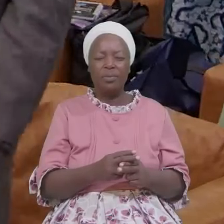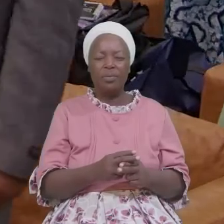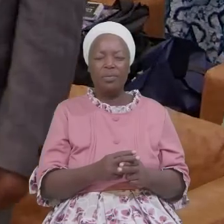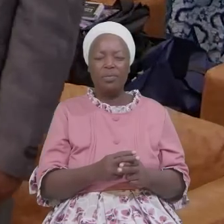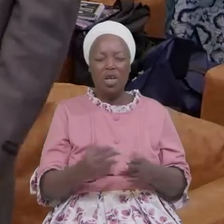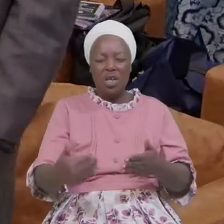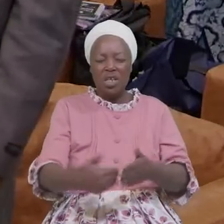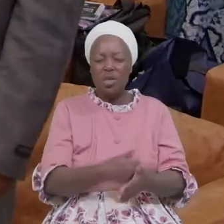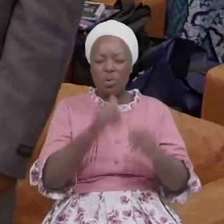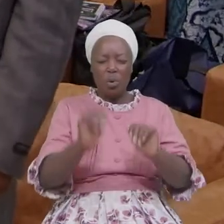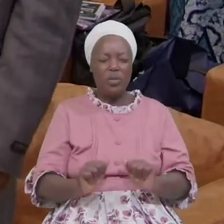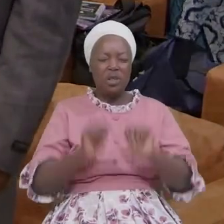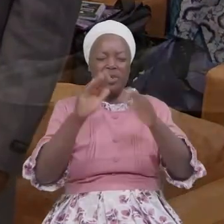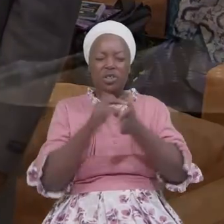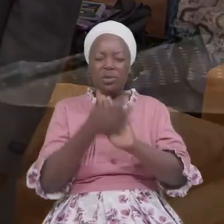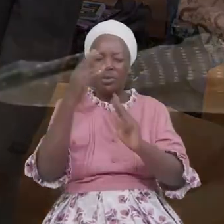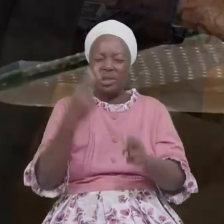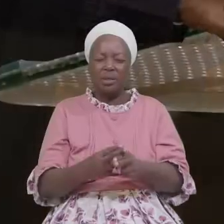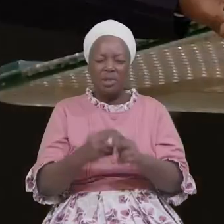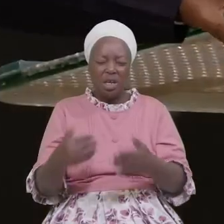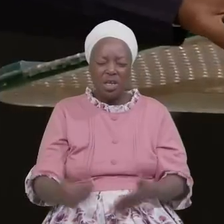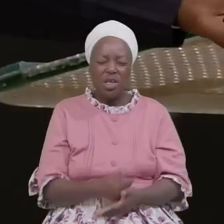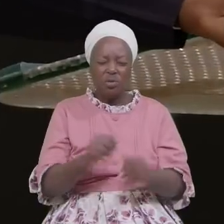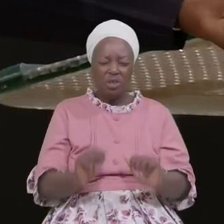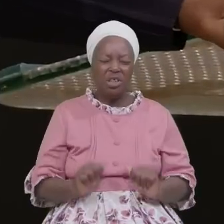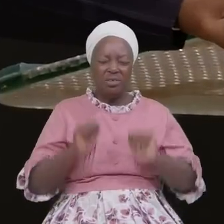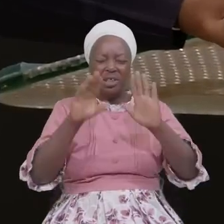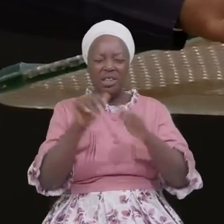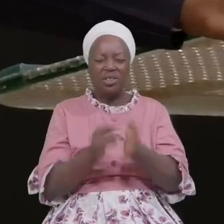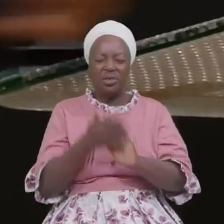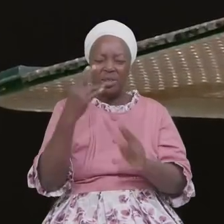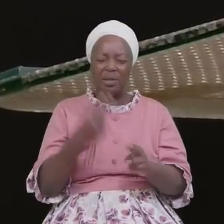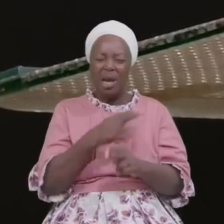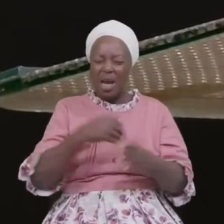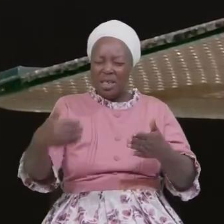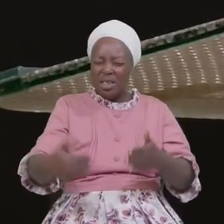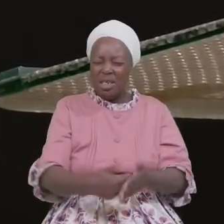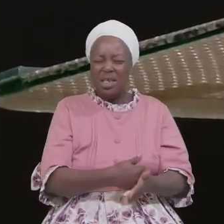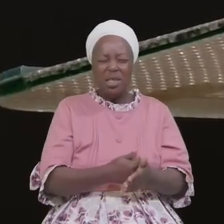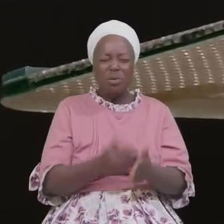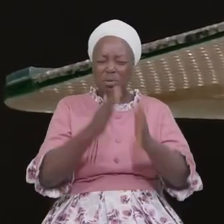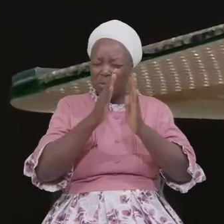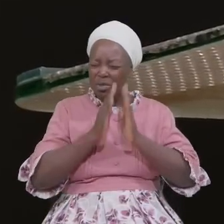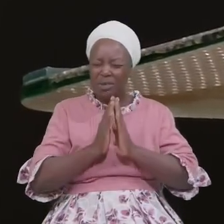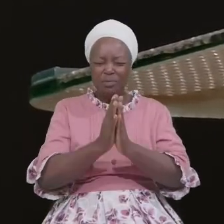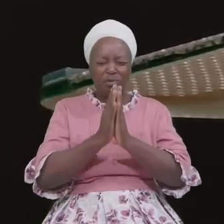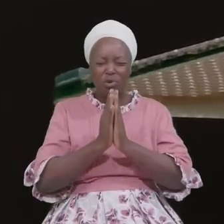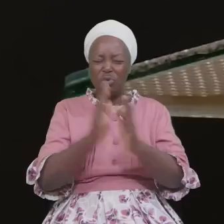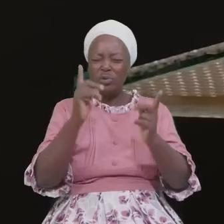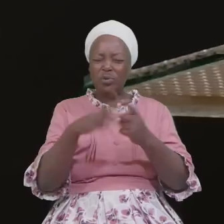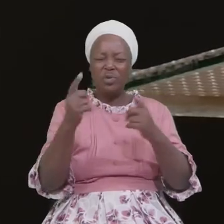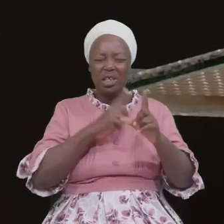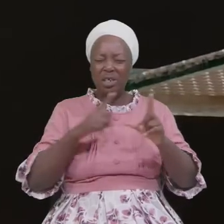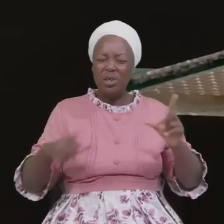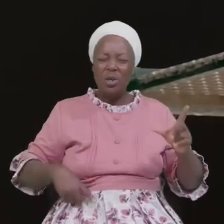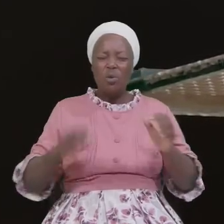New commitment, new consecration, and new devotion unto the Lord